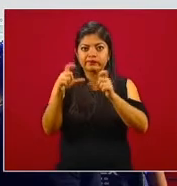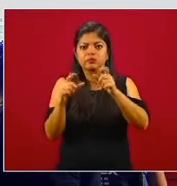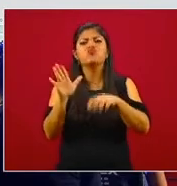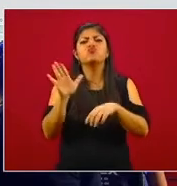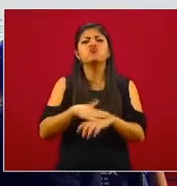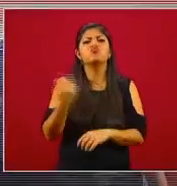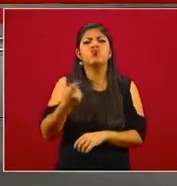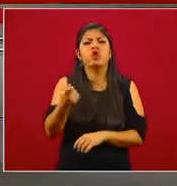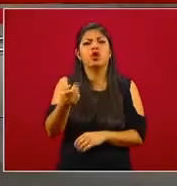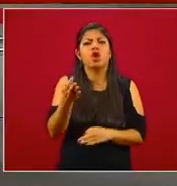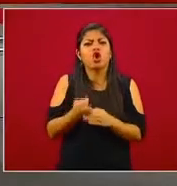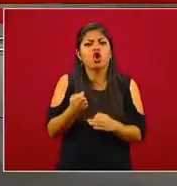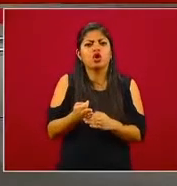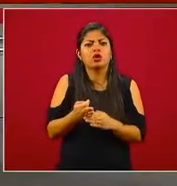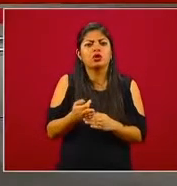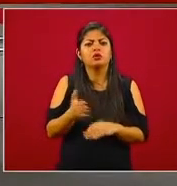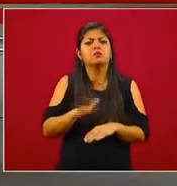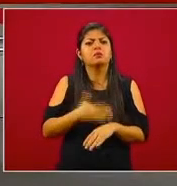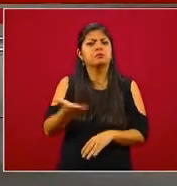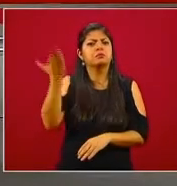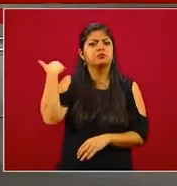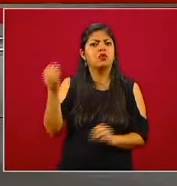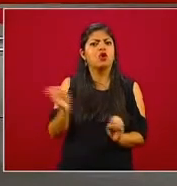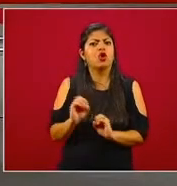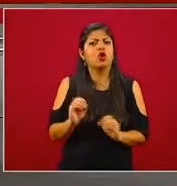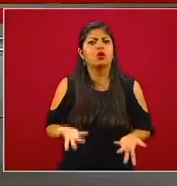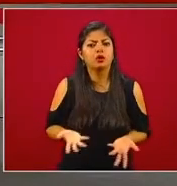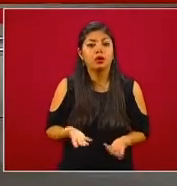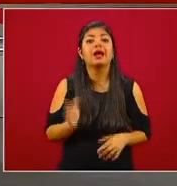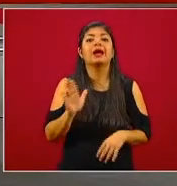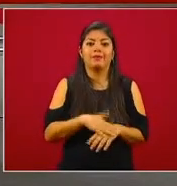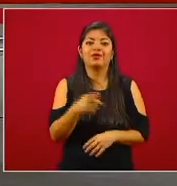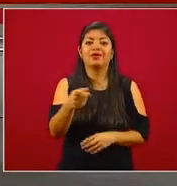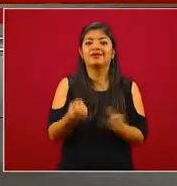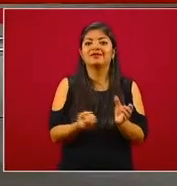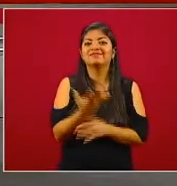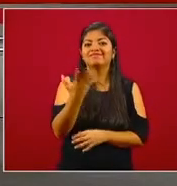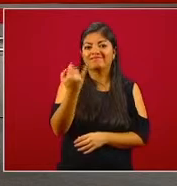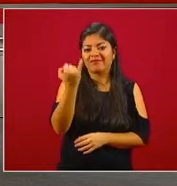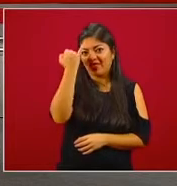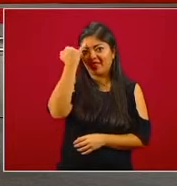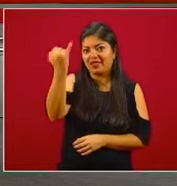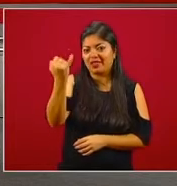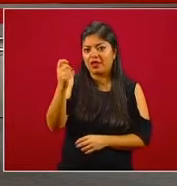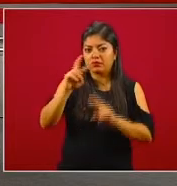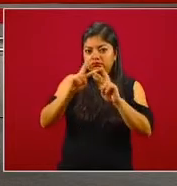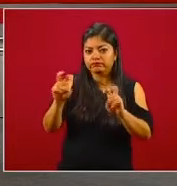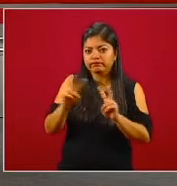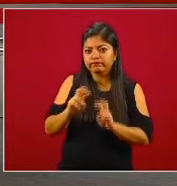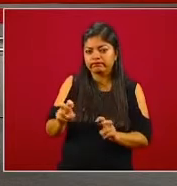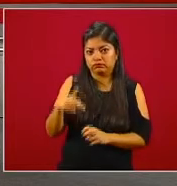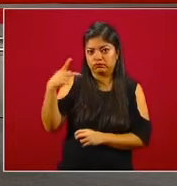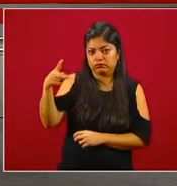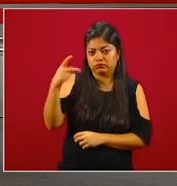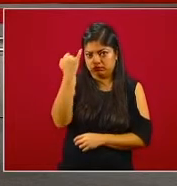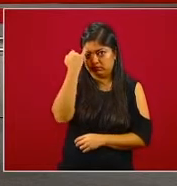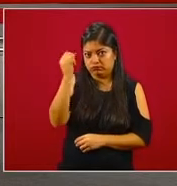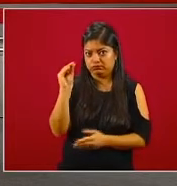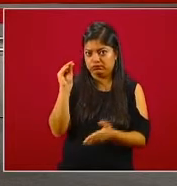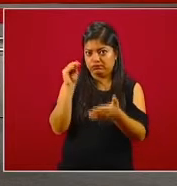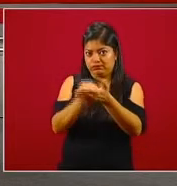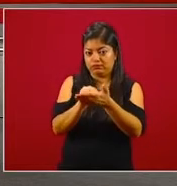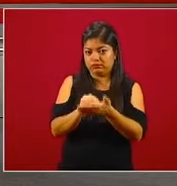ponemos ahora y an no lo habíamos open puesto window antes? that Primero, allows us porque to see es what's una going on. innovación Why del do we do it grupo que now hace and el not before? análisis. Well, this is an Segundo, innovation porque